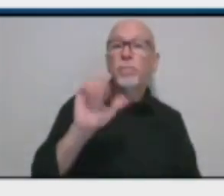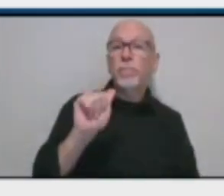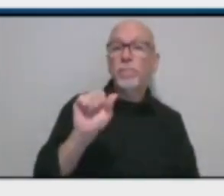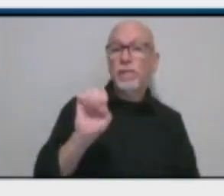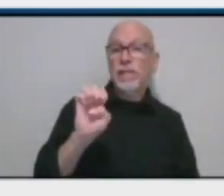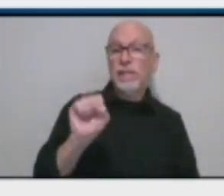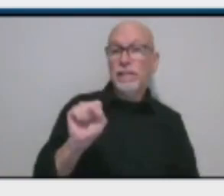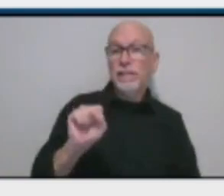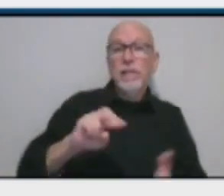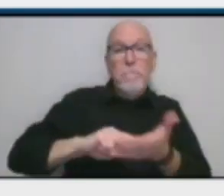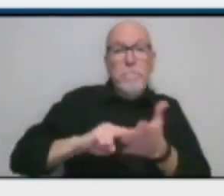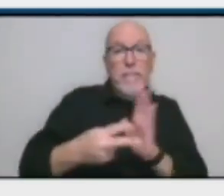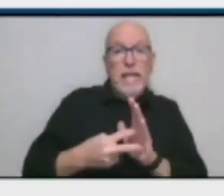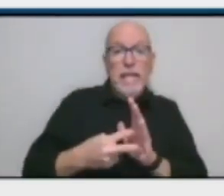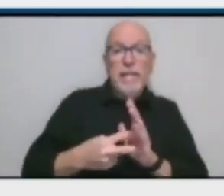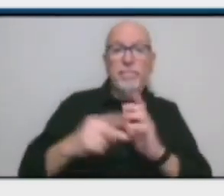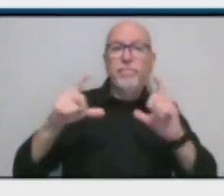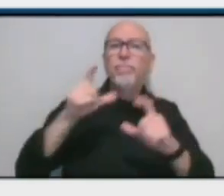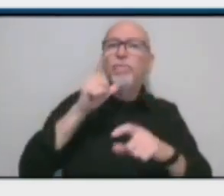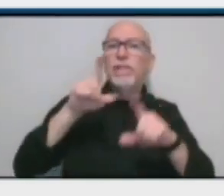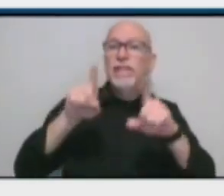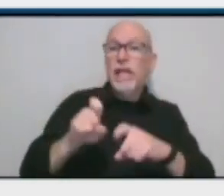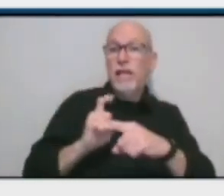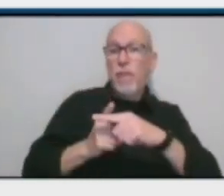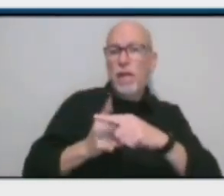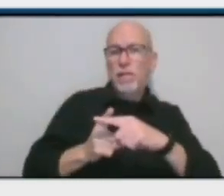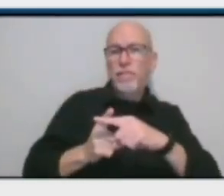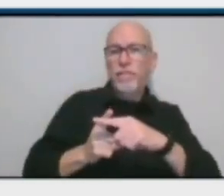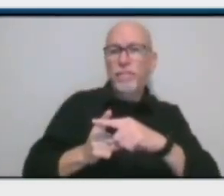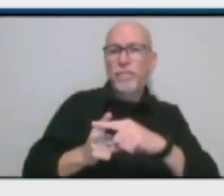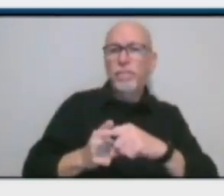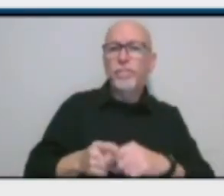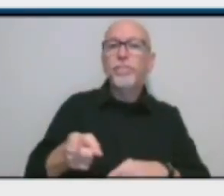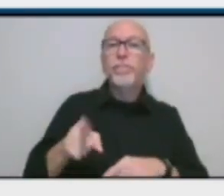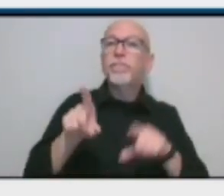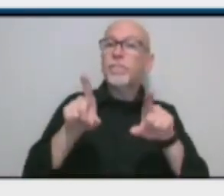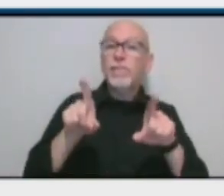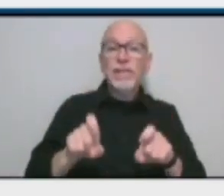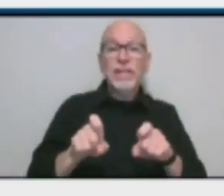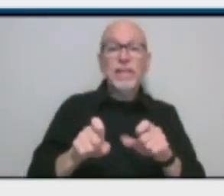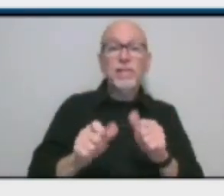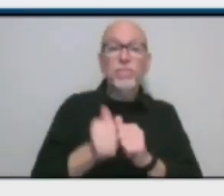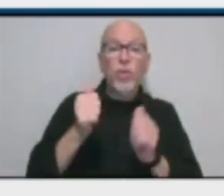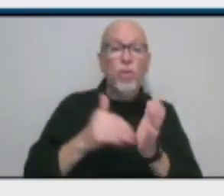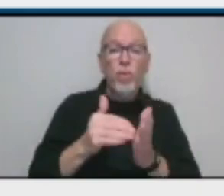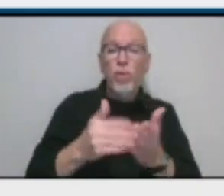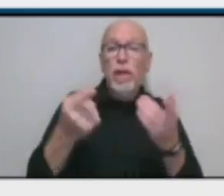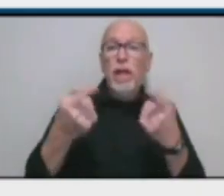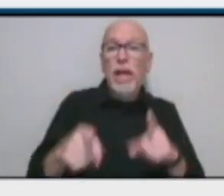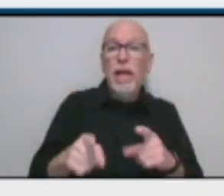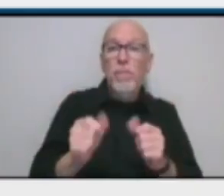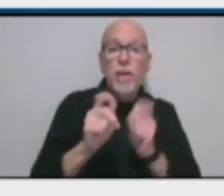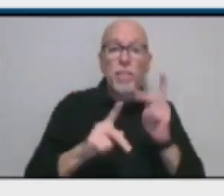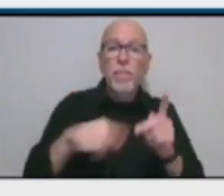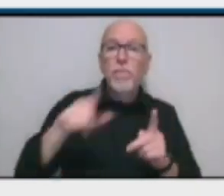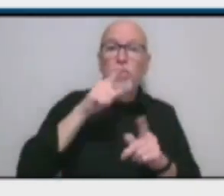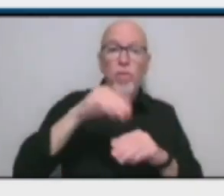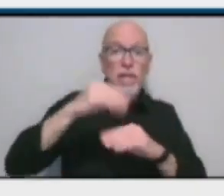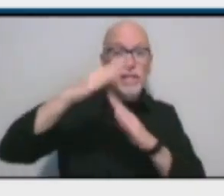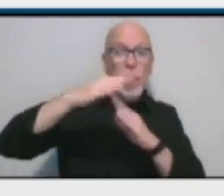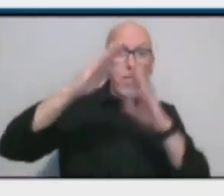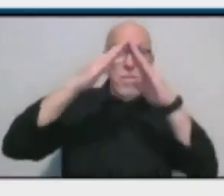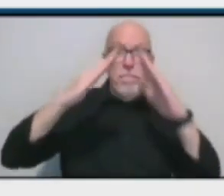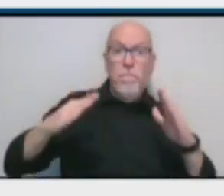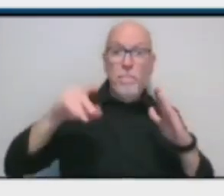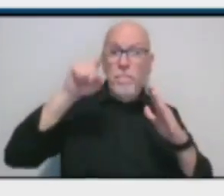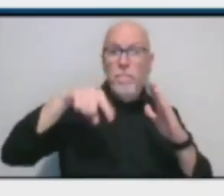normal circumstances, test positive. Because testing most frequently occurs among people on the top half of the pyramid,